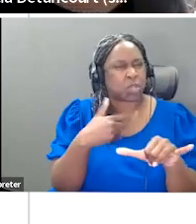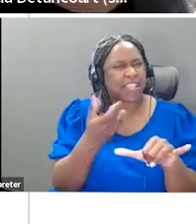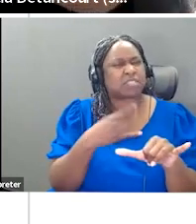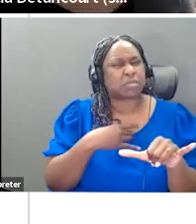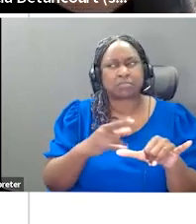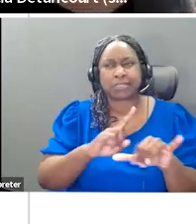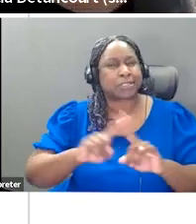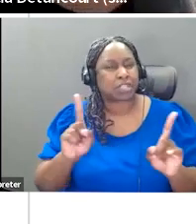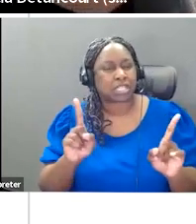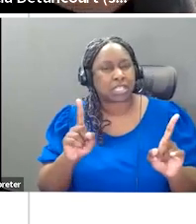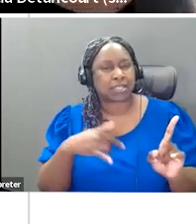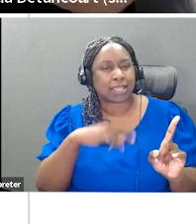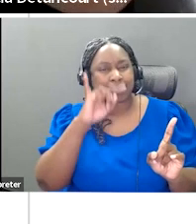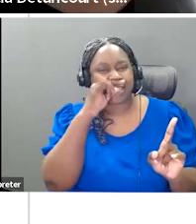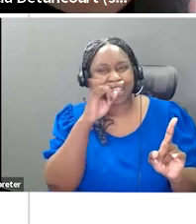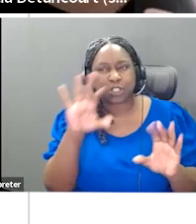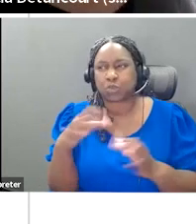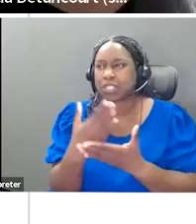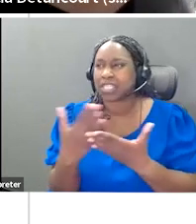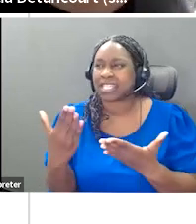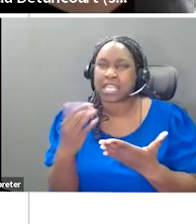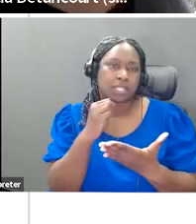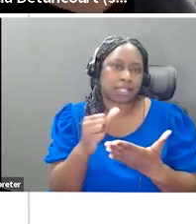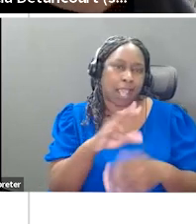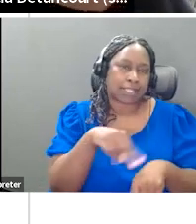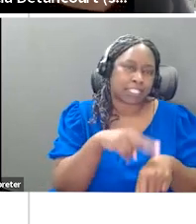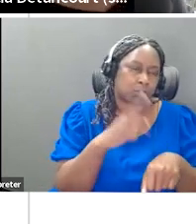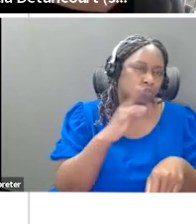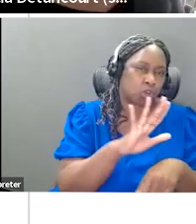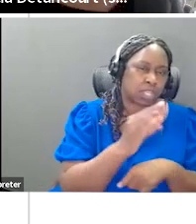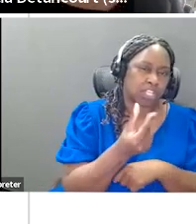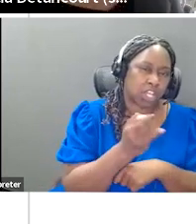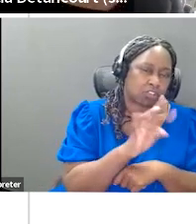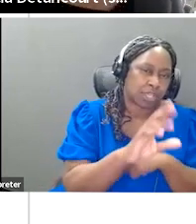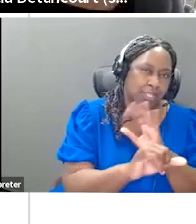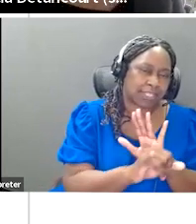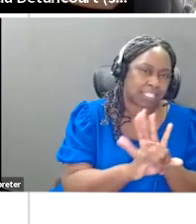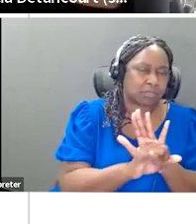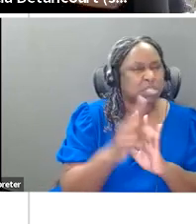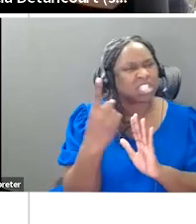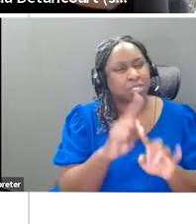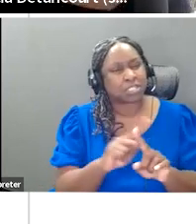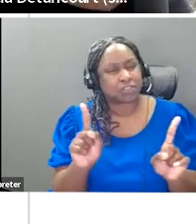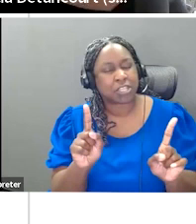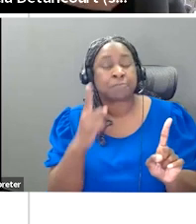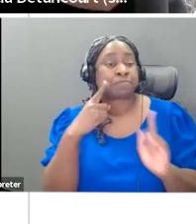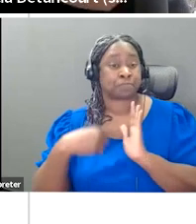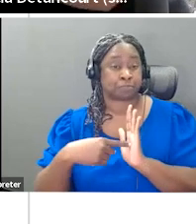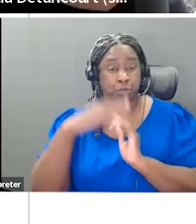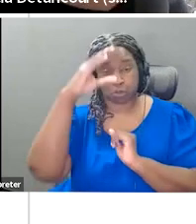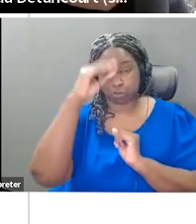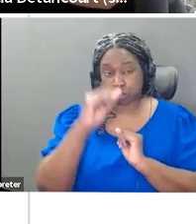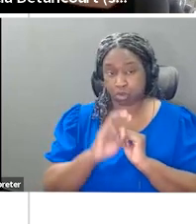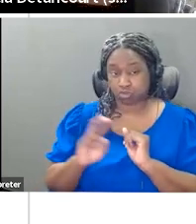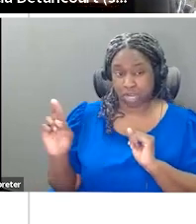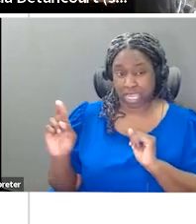not, typical for their gender role or for their identity. For example, this young boy on the right